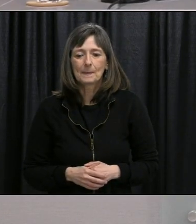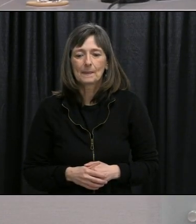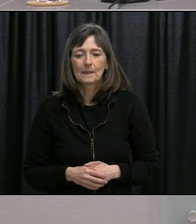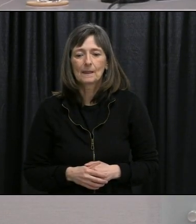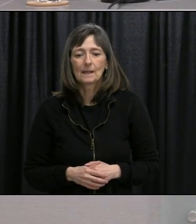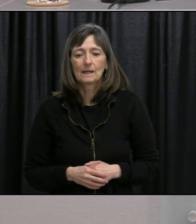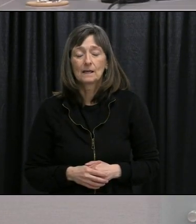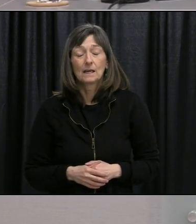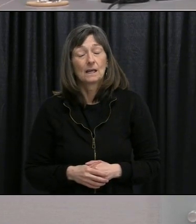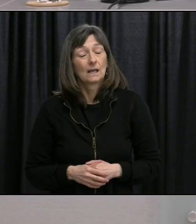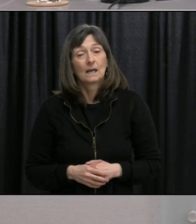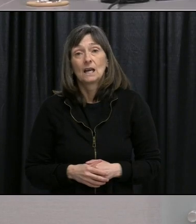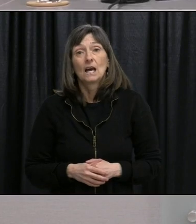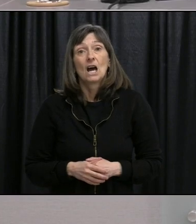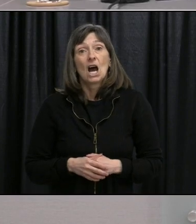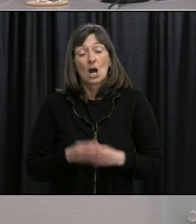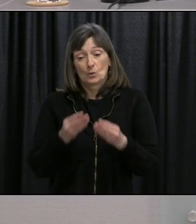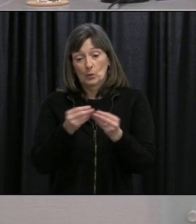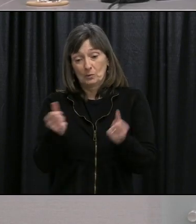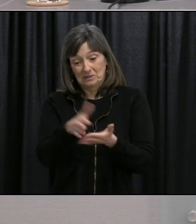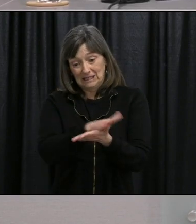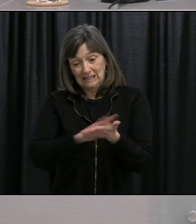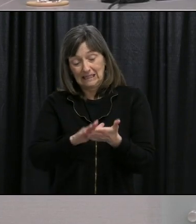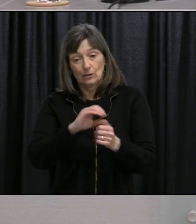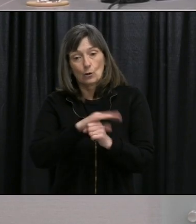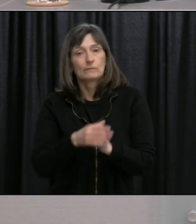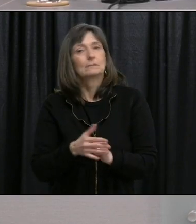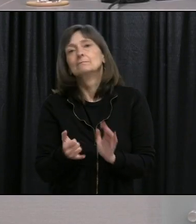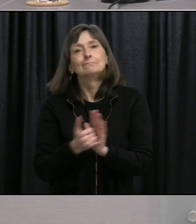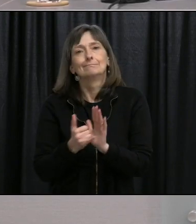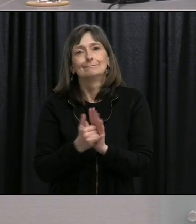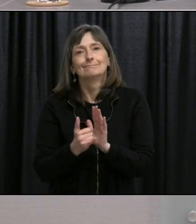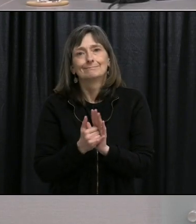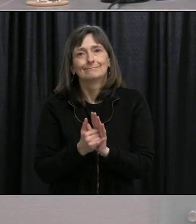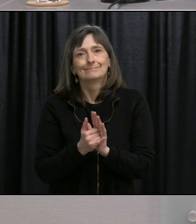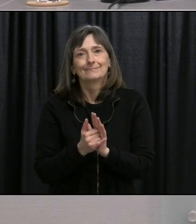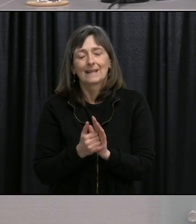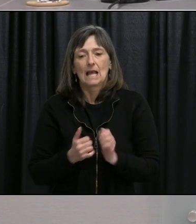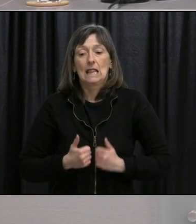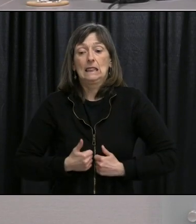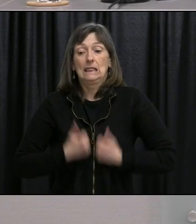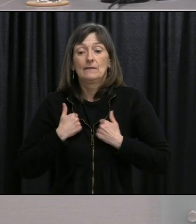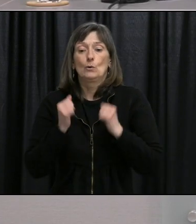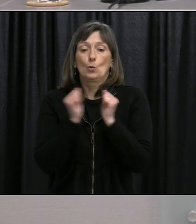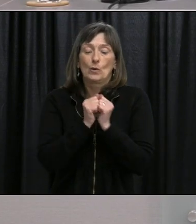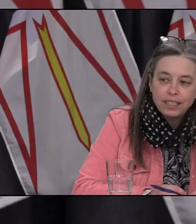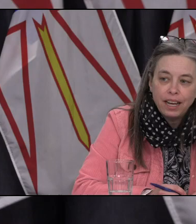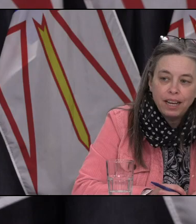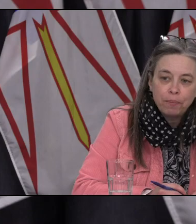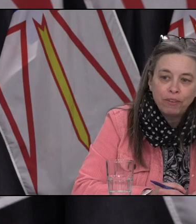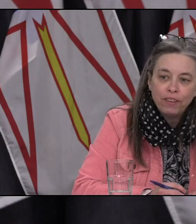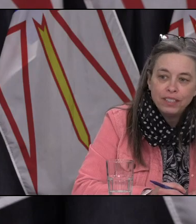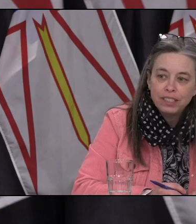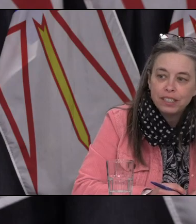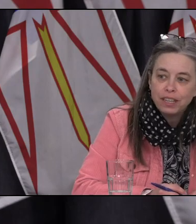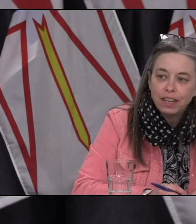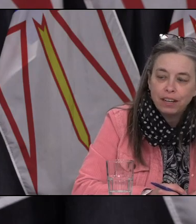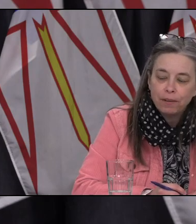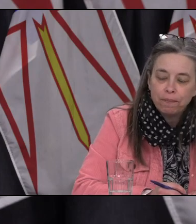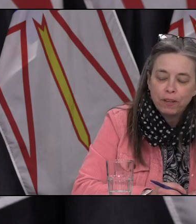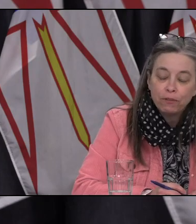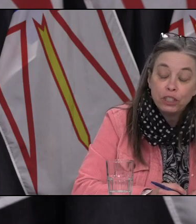we are going to have to live with COVID, and that's our goal, is to learn to live with it in a way that